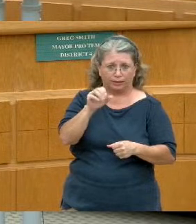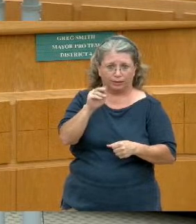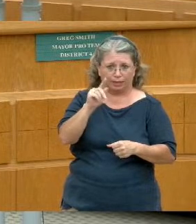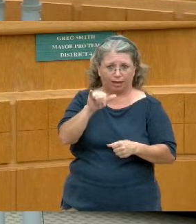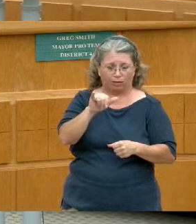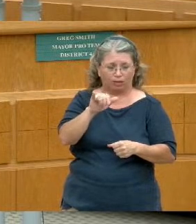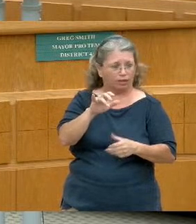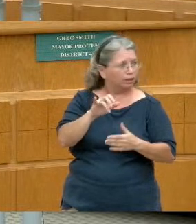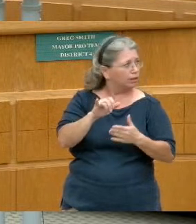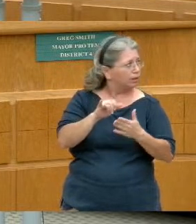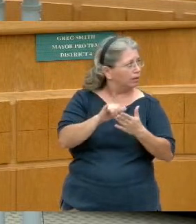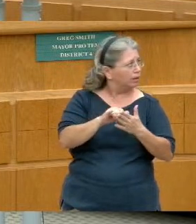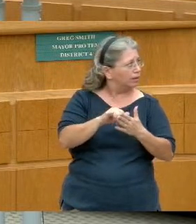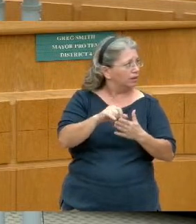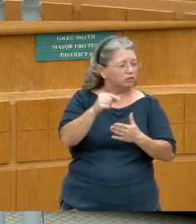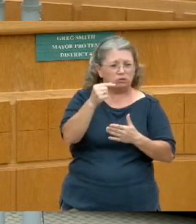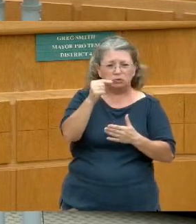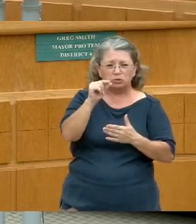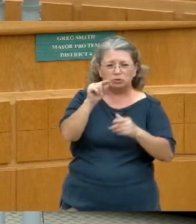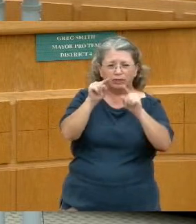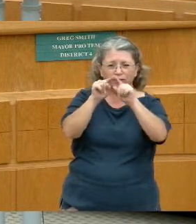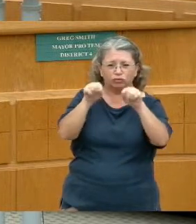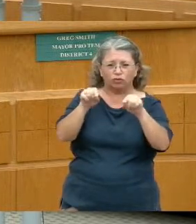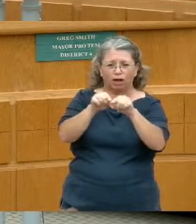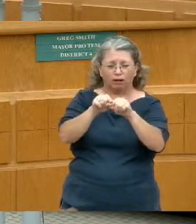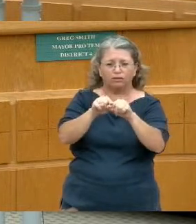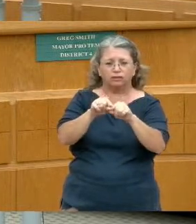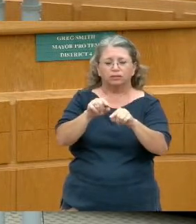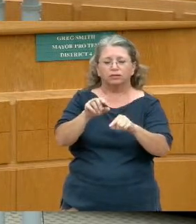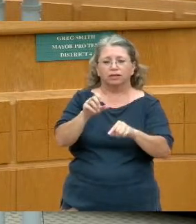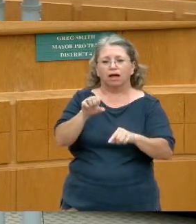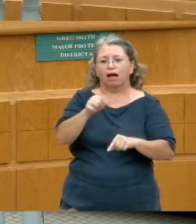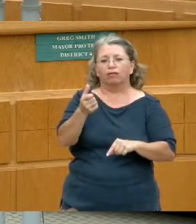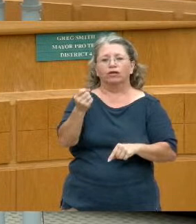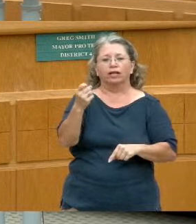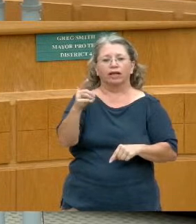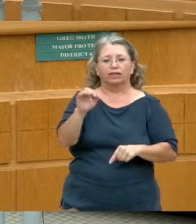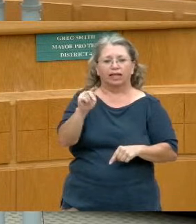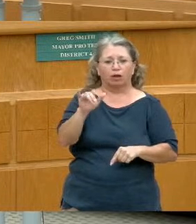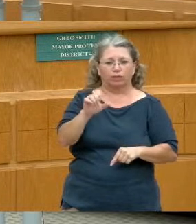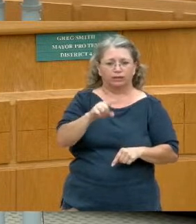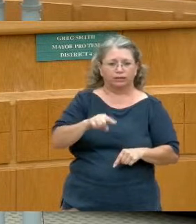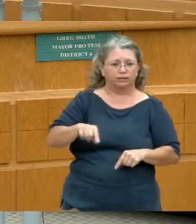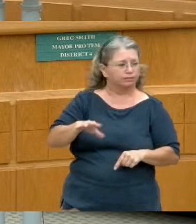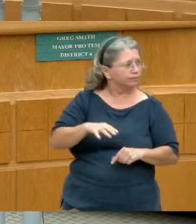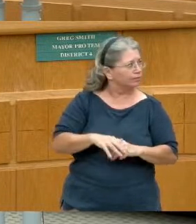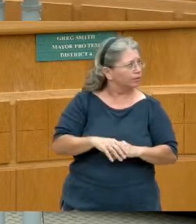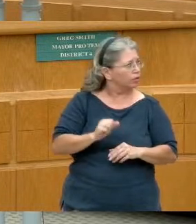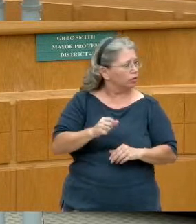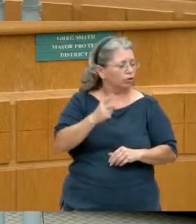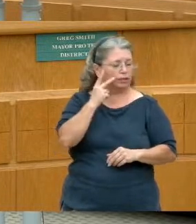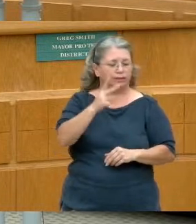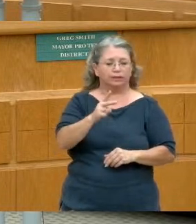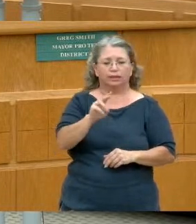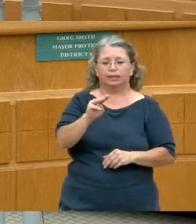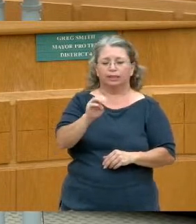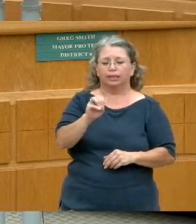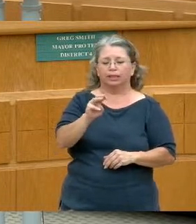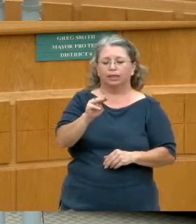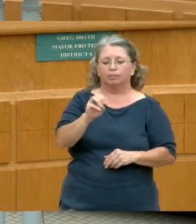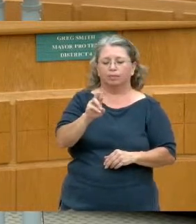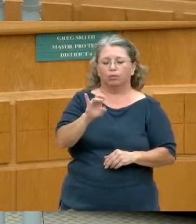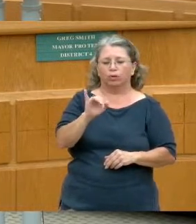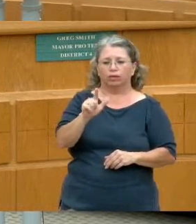teal triangles are the rest of the Coastal Bend, the other 11 counties in the Coastal Bend. And again, you can see this Memorial Day bump